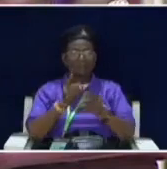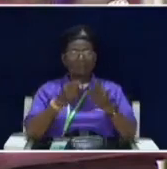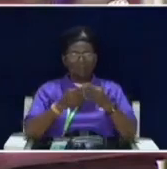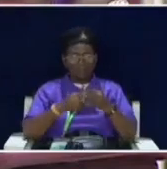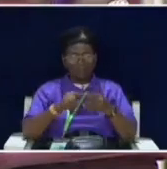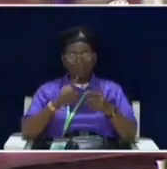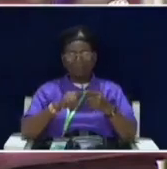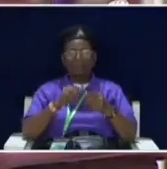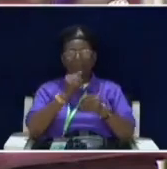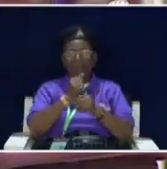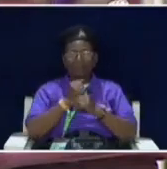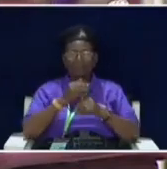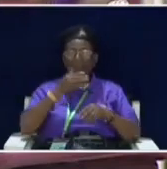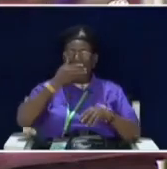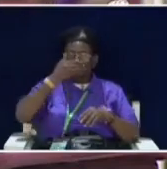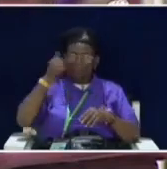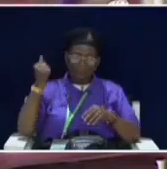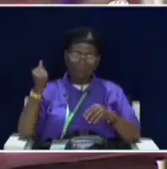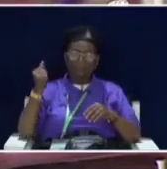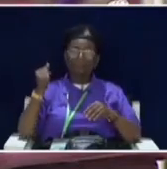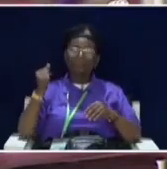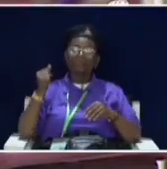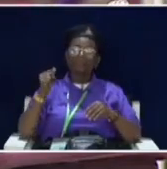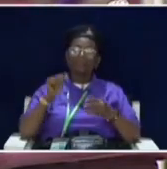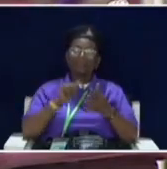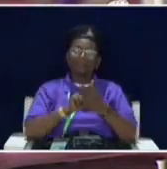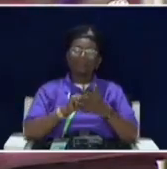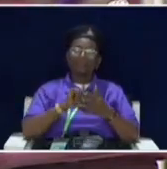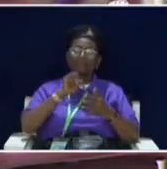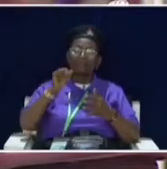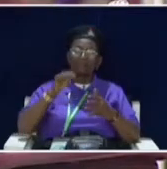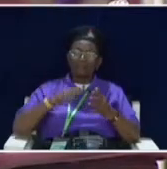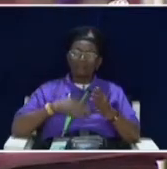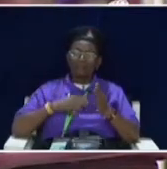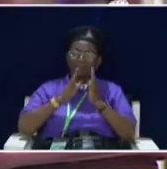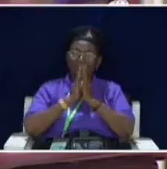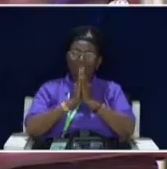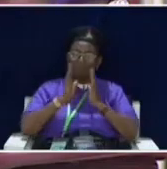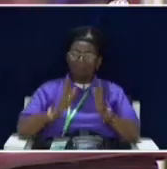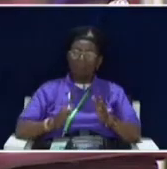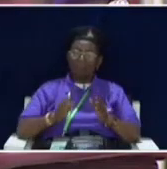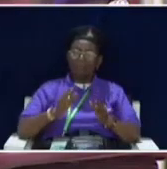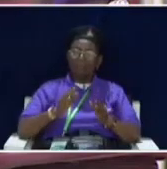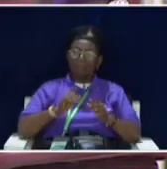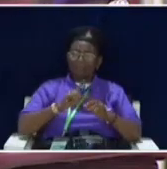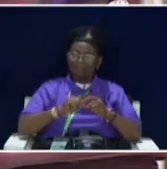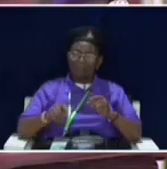prayer. And if you are a witch,